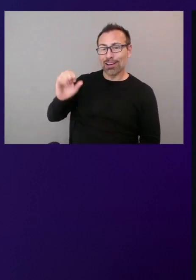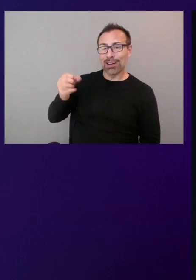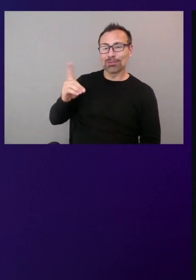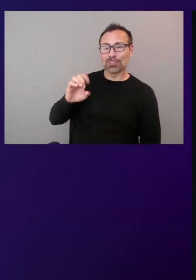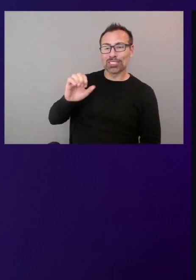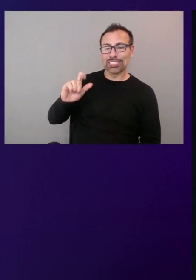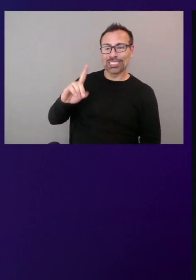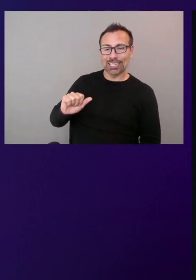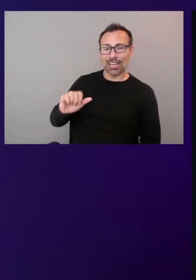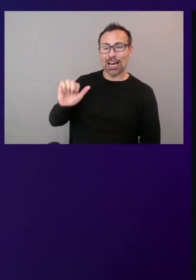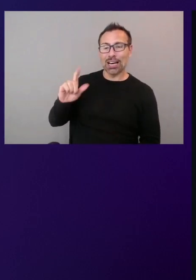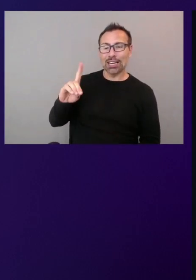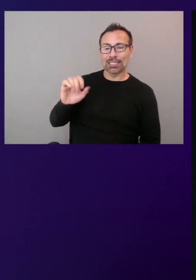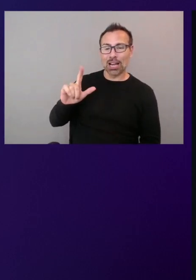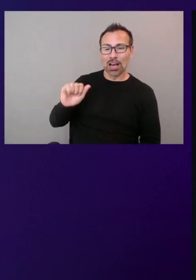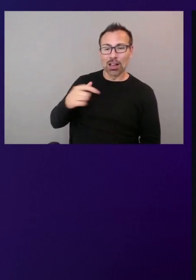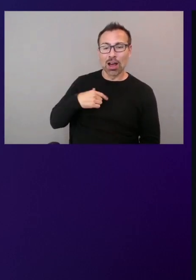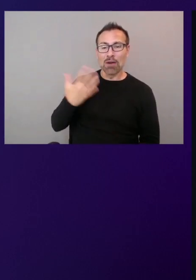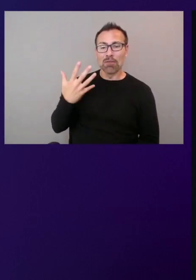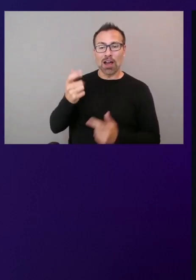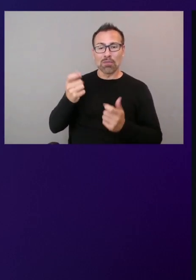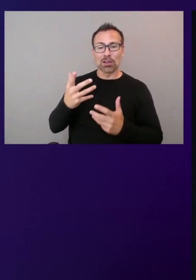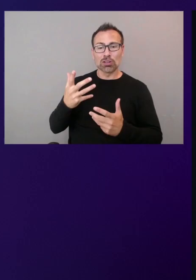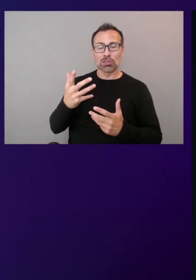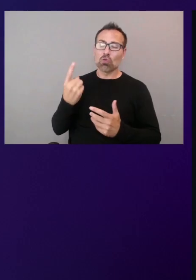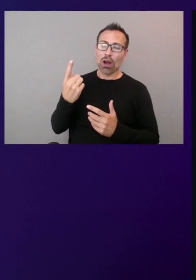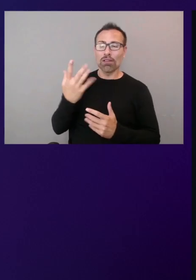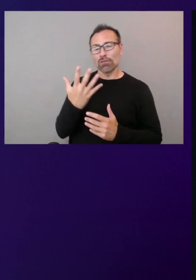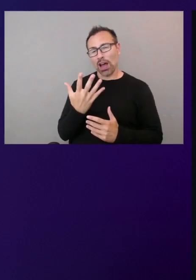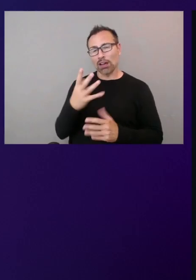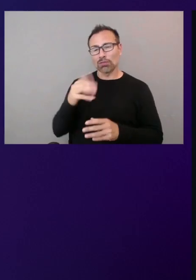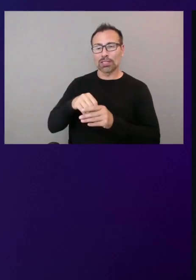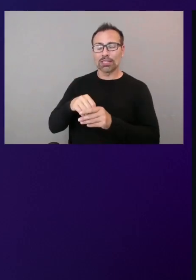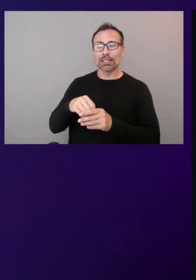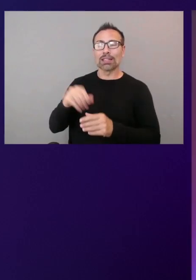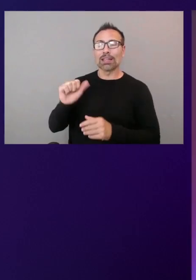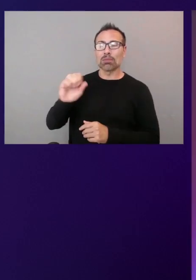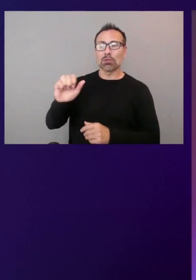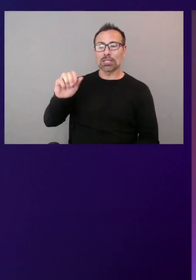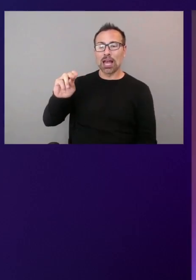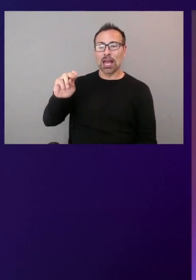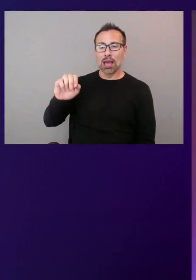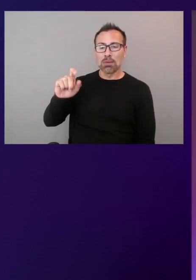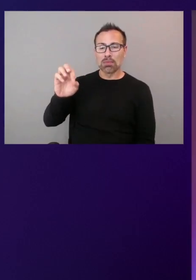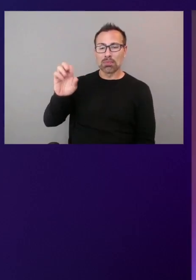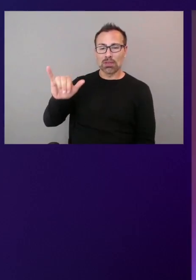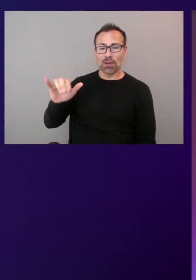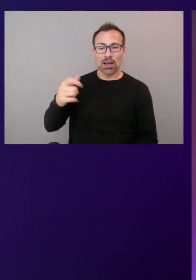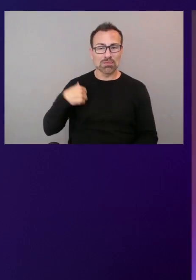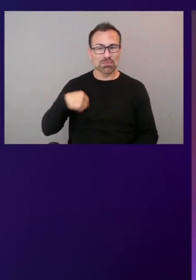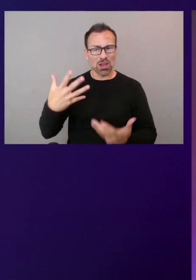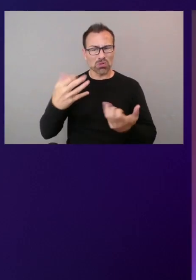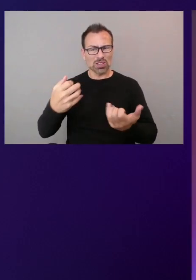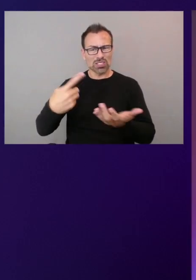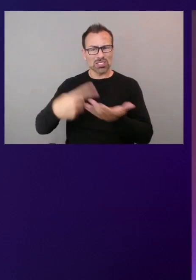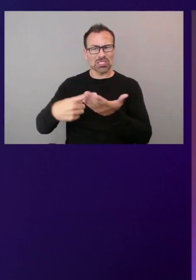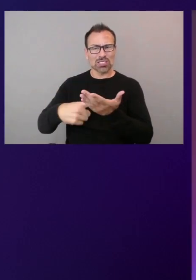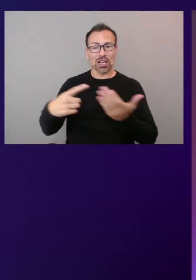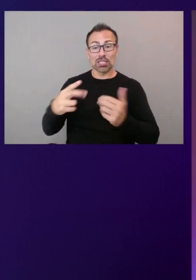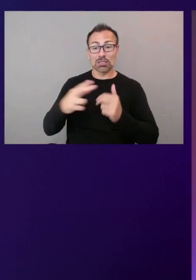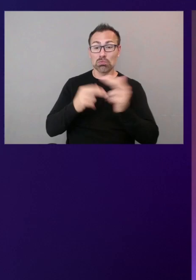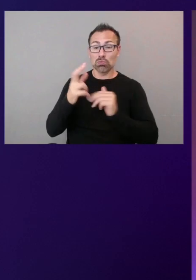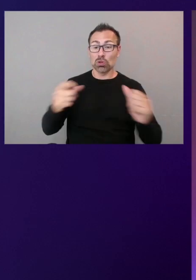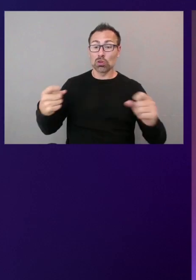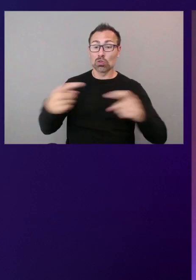managers on AWS Amplify. And I'm here today to talk about building cross-platform applications using a